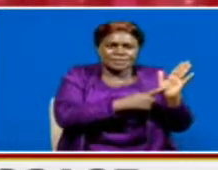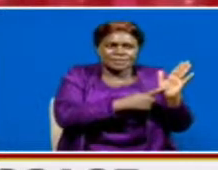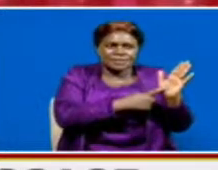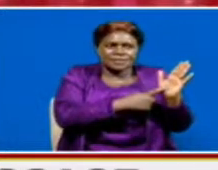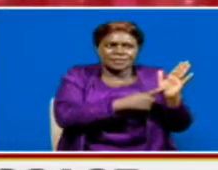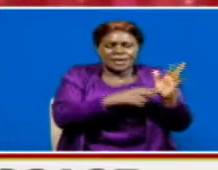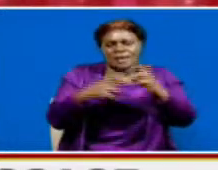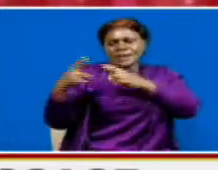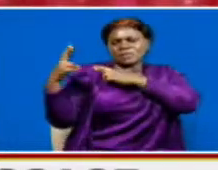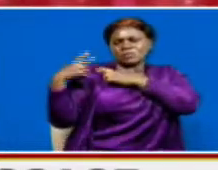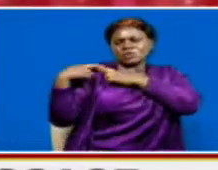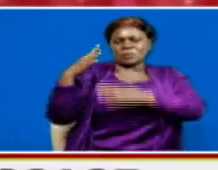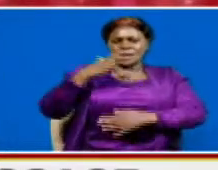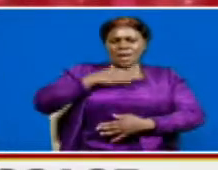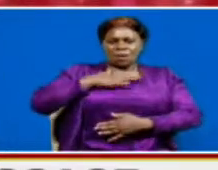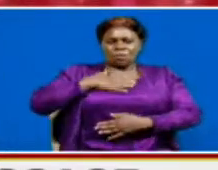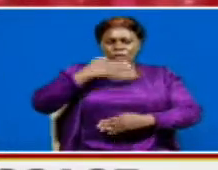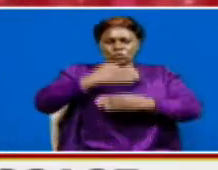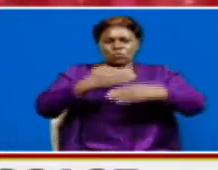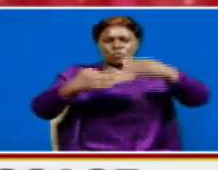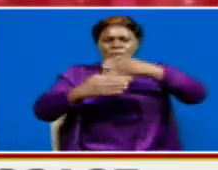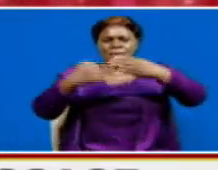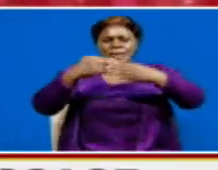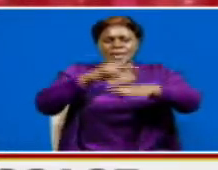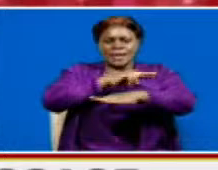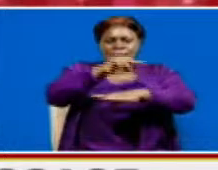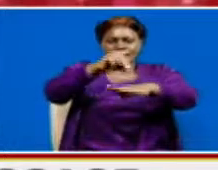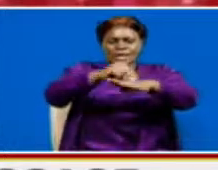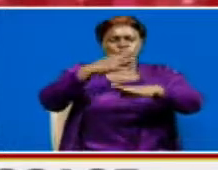Ni jukumu letu kujenga taifa letu.